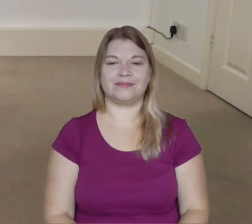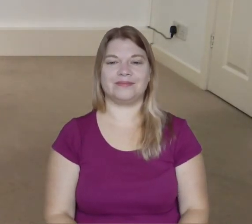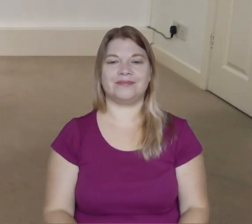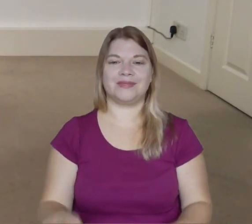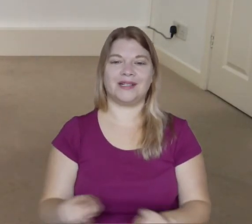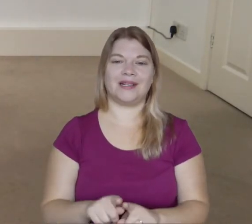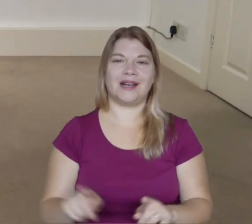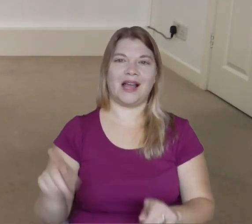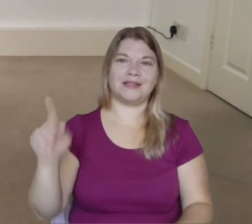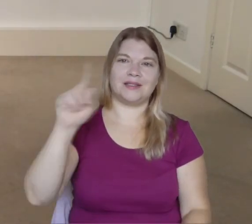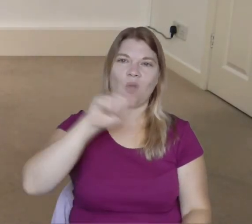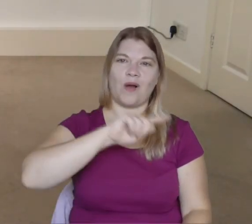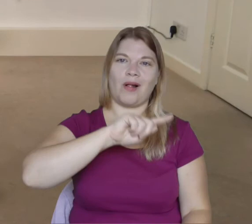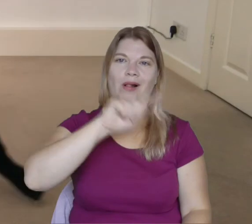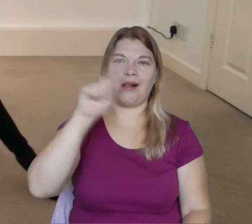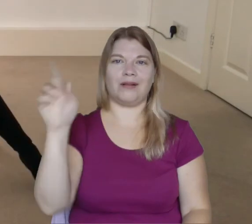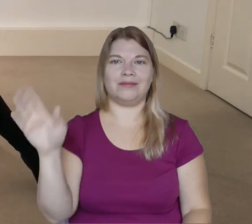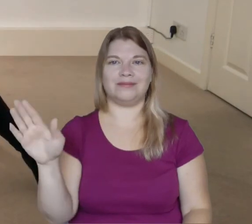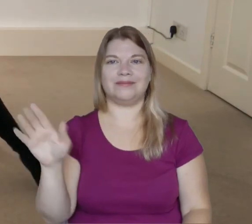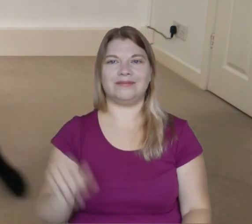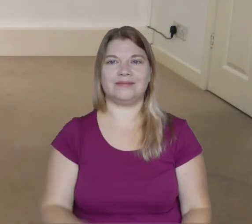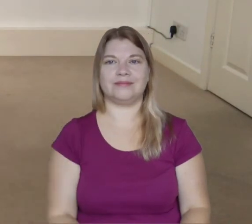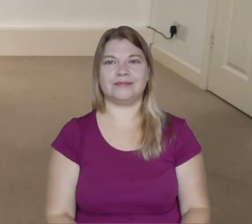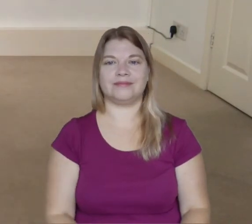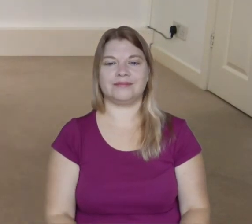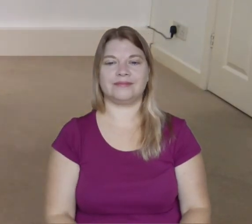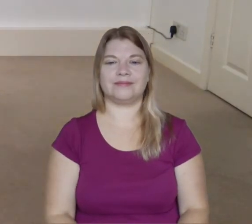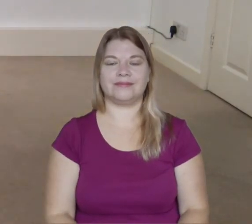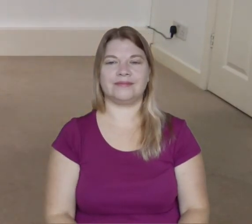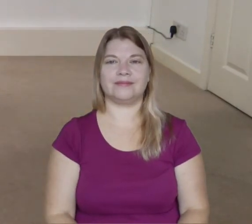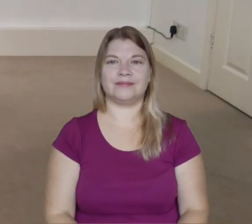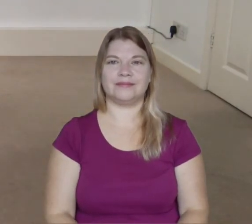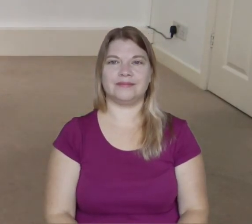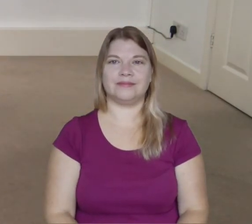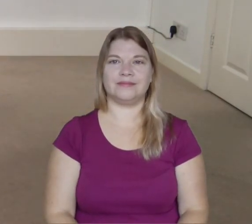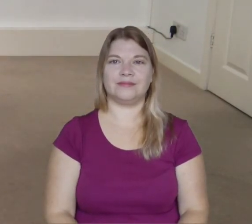Wave, wave, like you're drawing a semicircle out to the side.